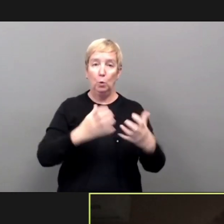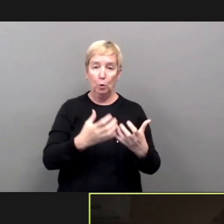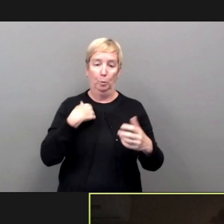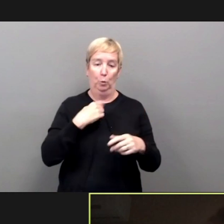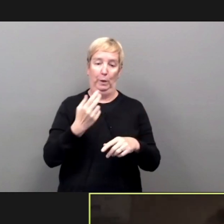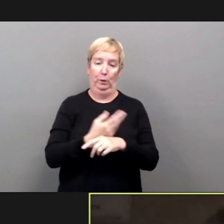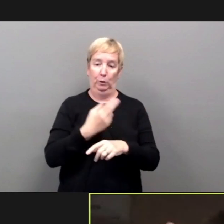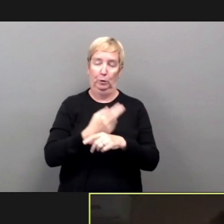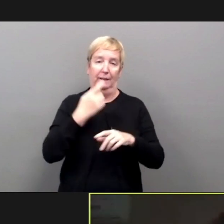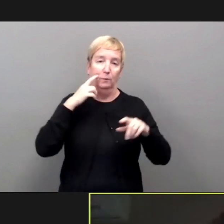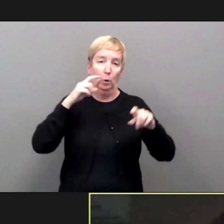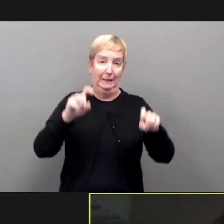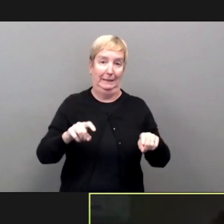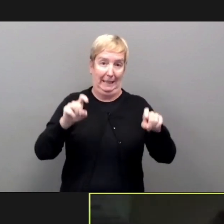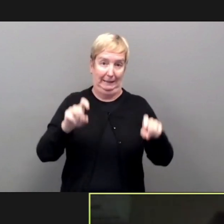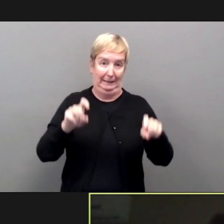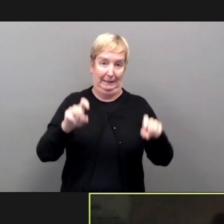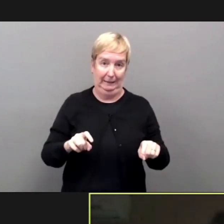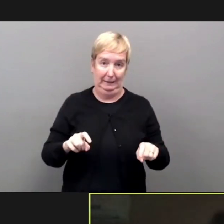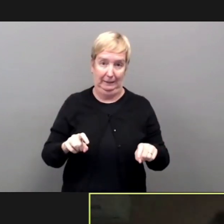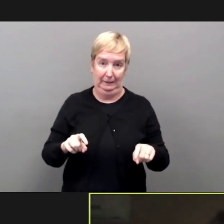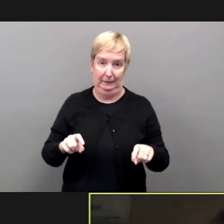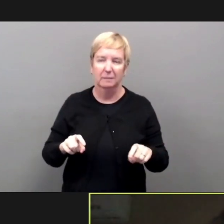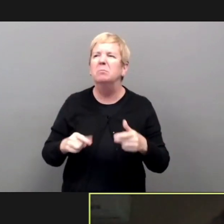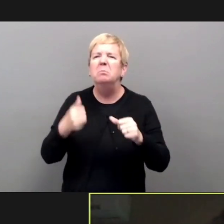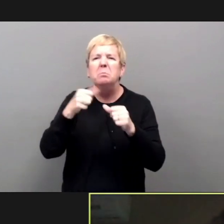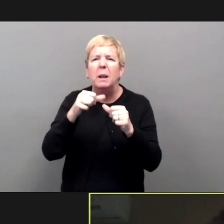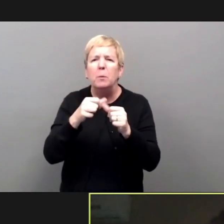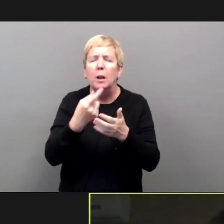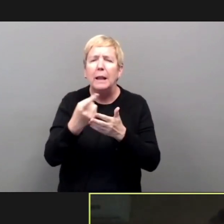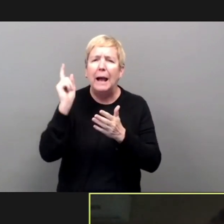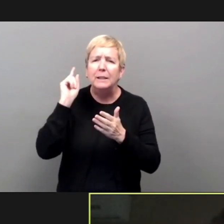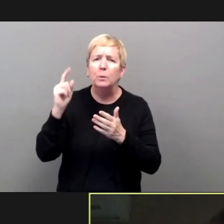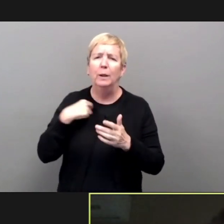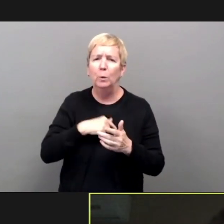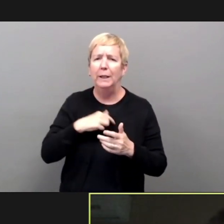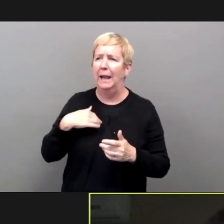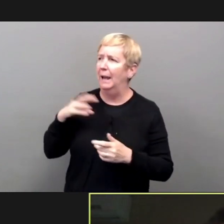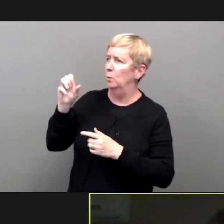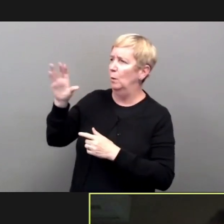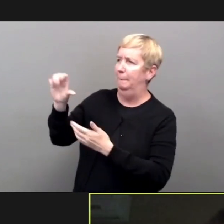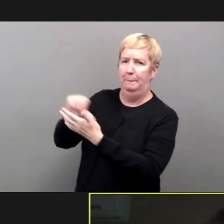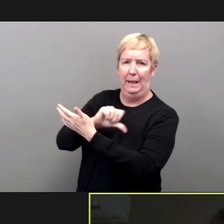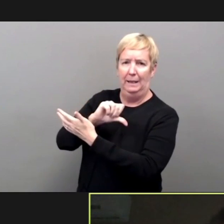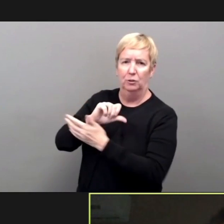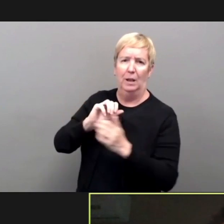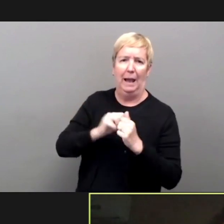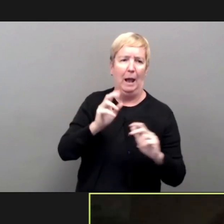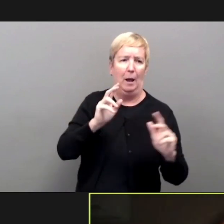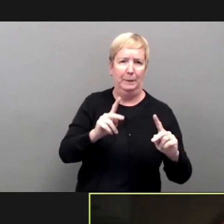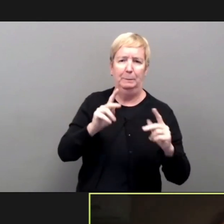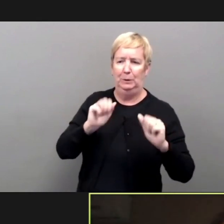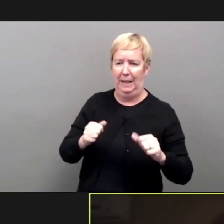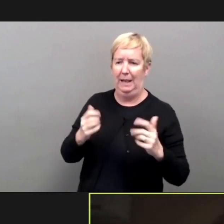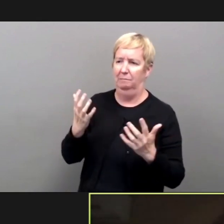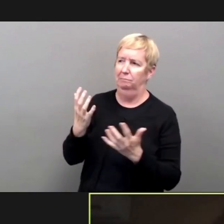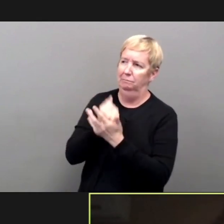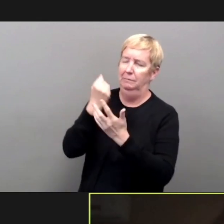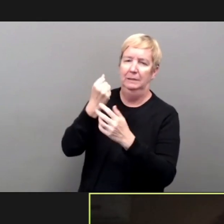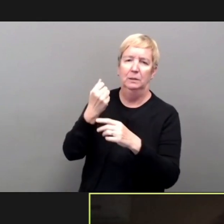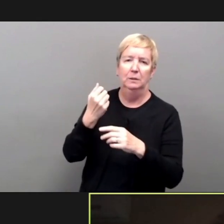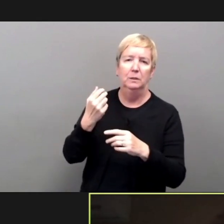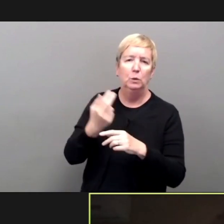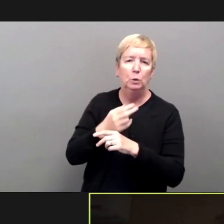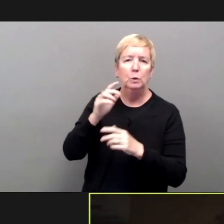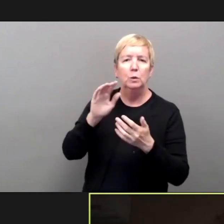the testing program that I think last week we showed on the website, like how people can access the school testing. The same group